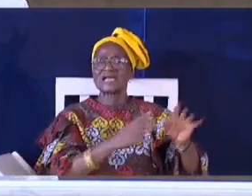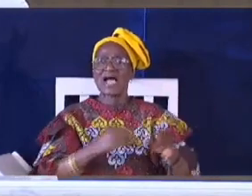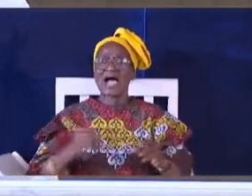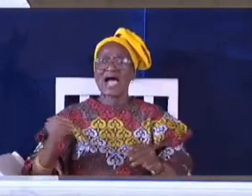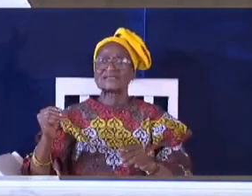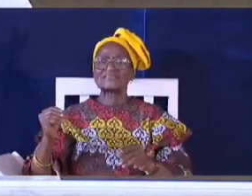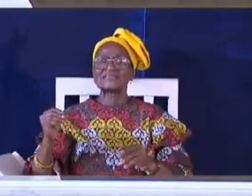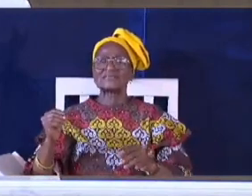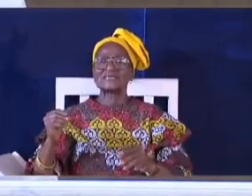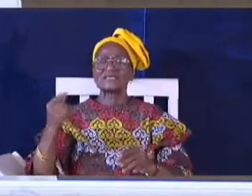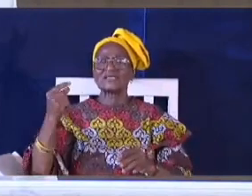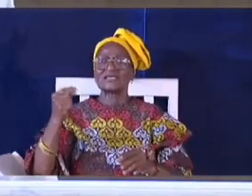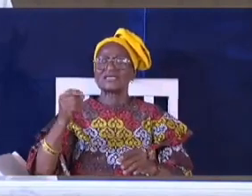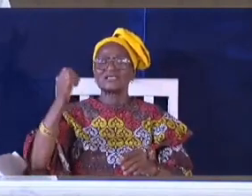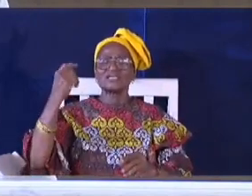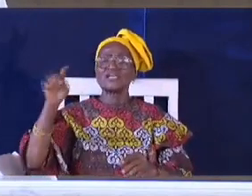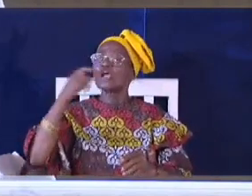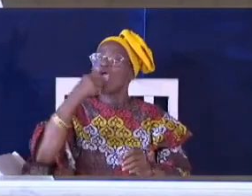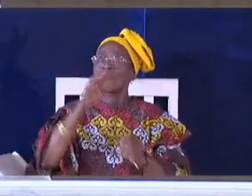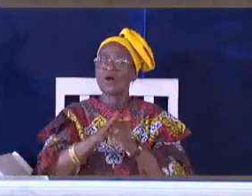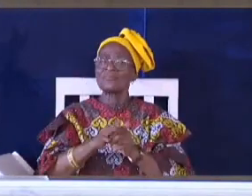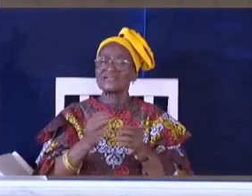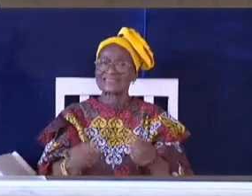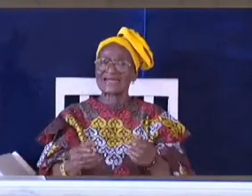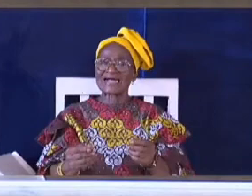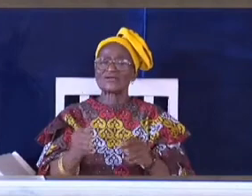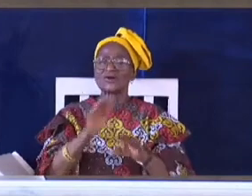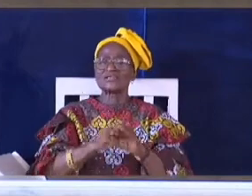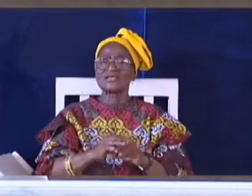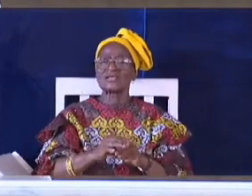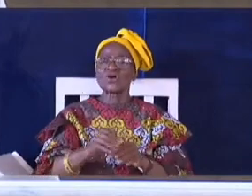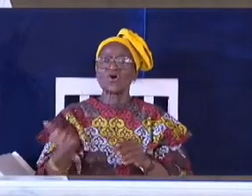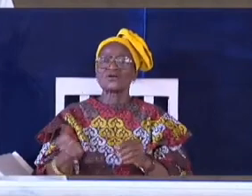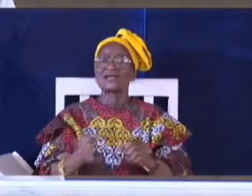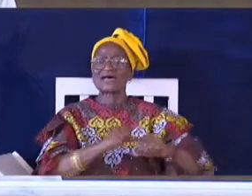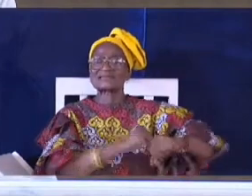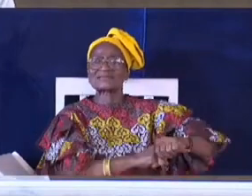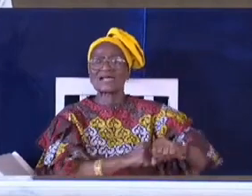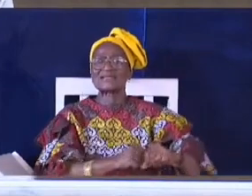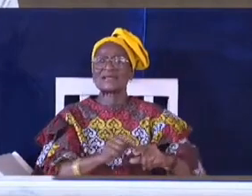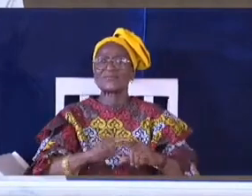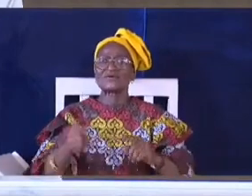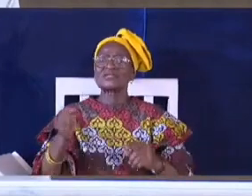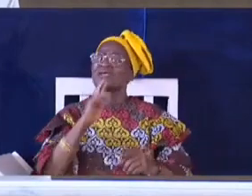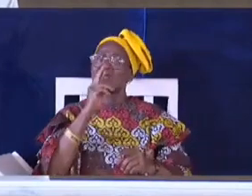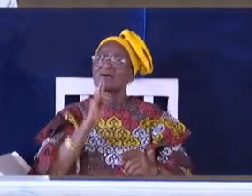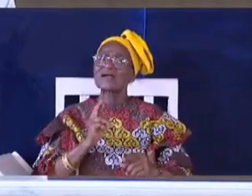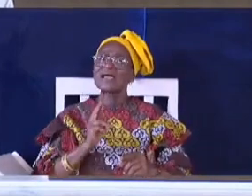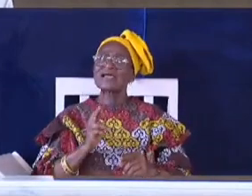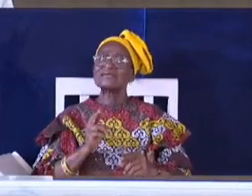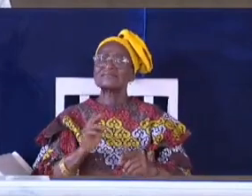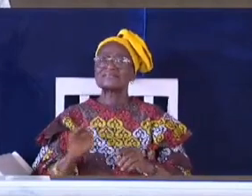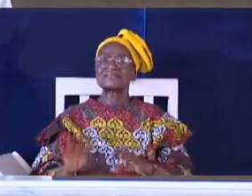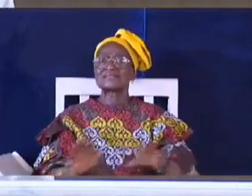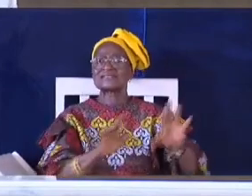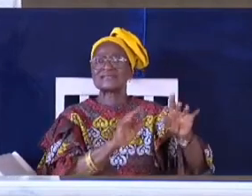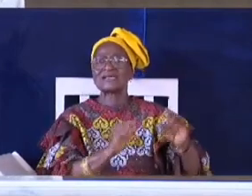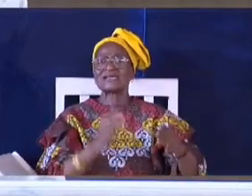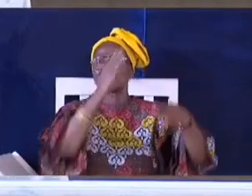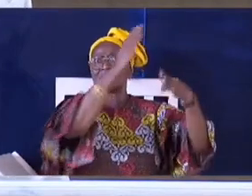and the promised land is on the other side, but the Red Sea is blocking the way,